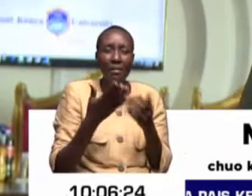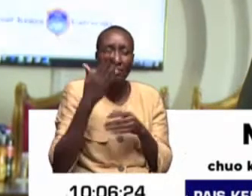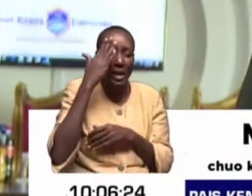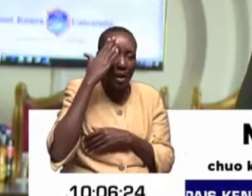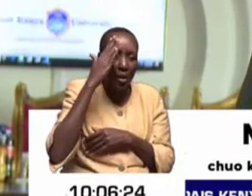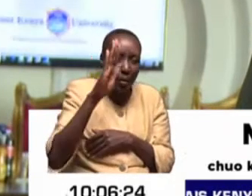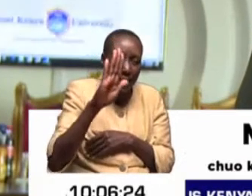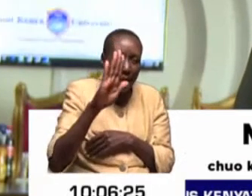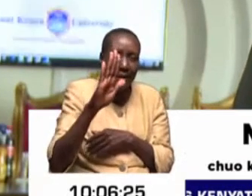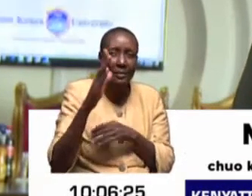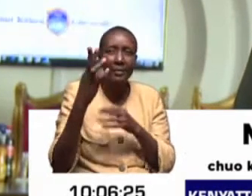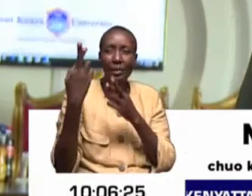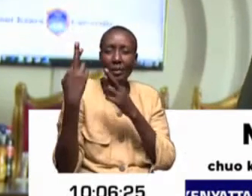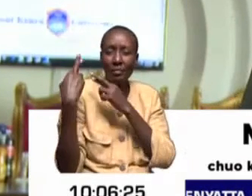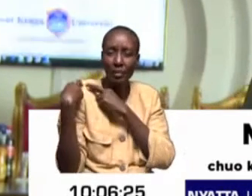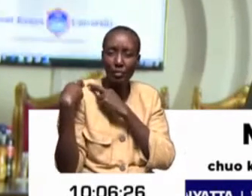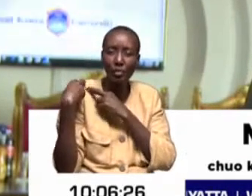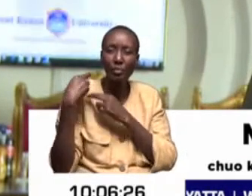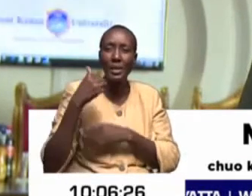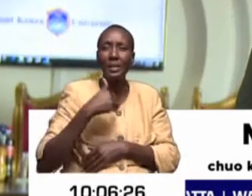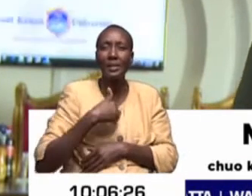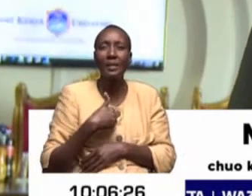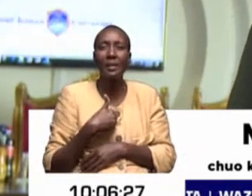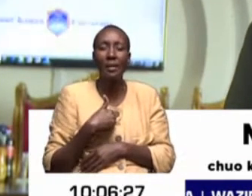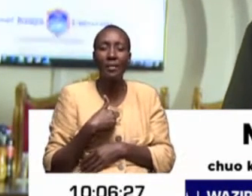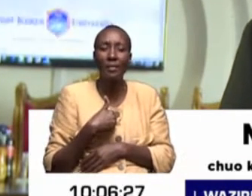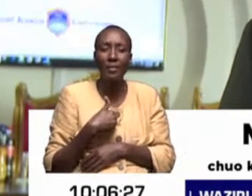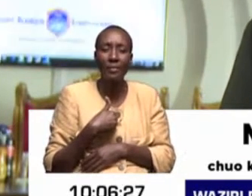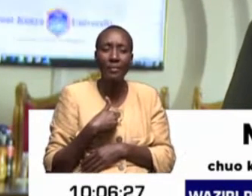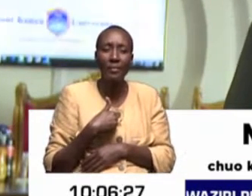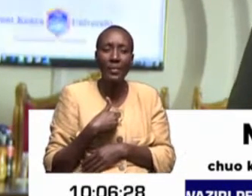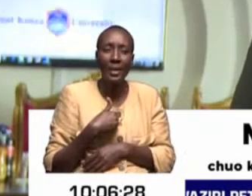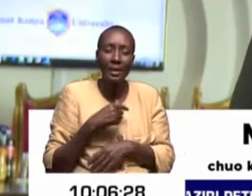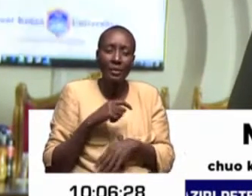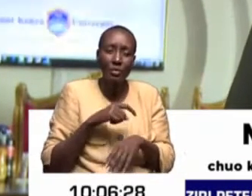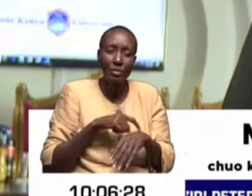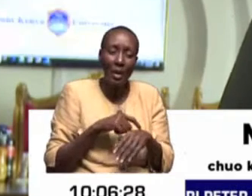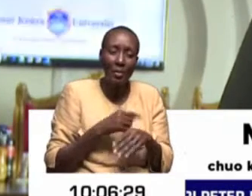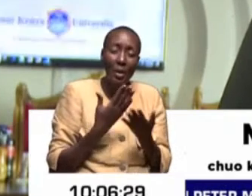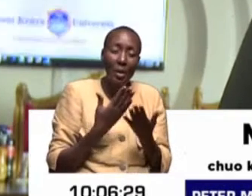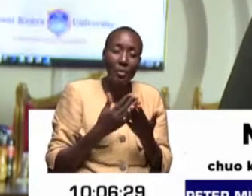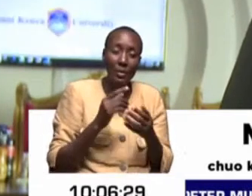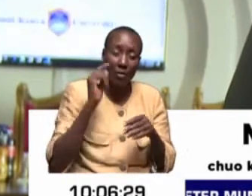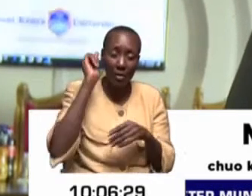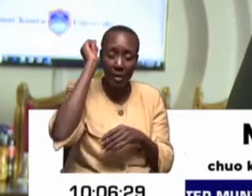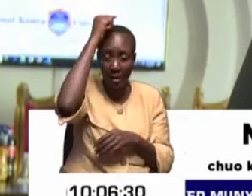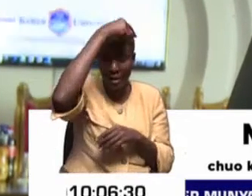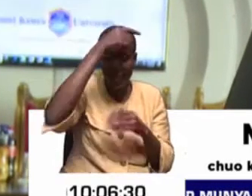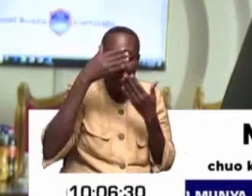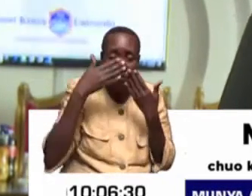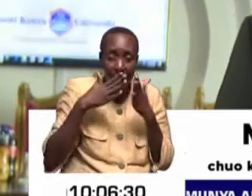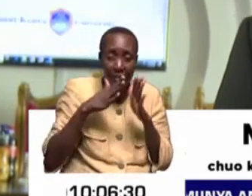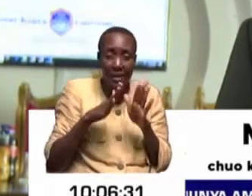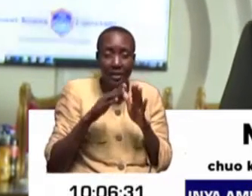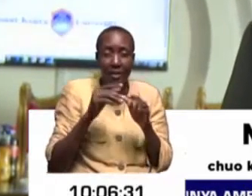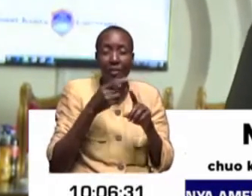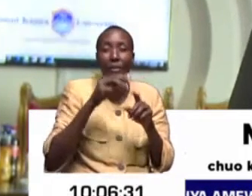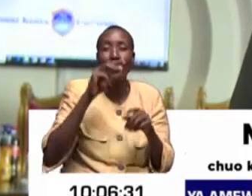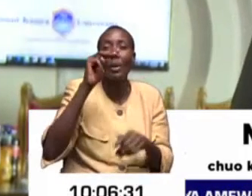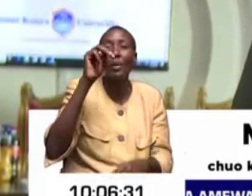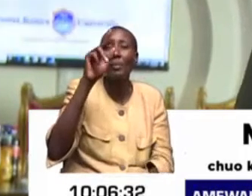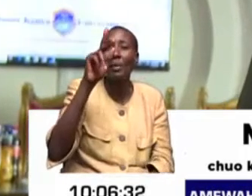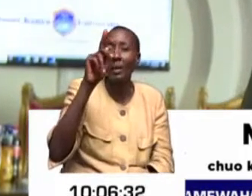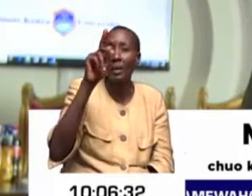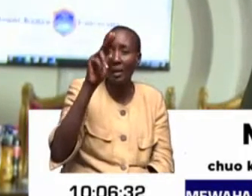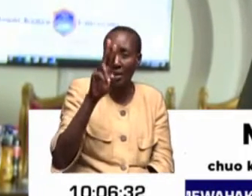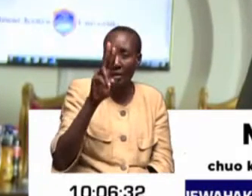sensitize them on that. Because upon seeing what is happening at the Graduate Enterprise Academy at MKU, they